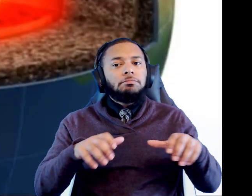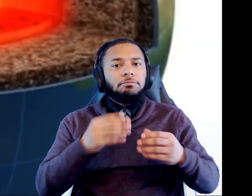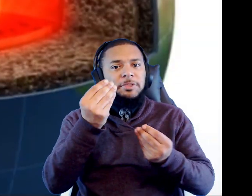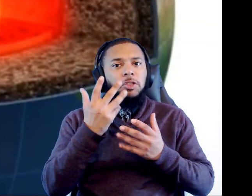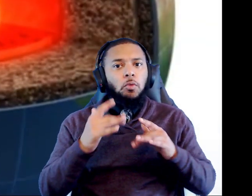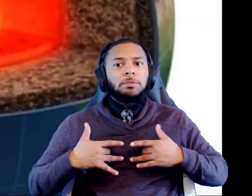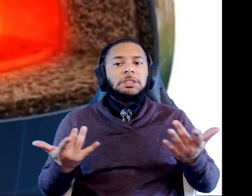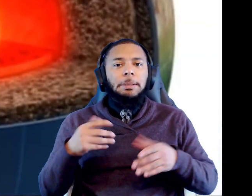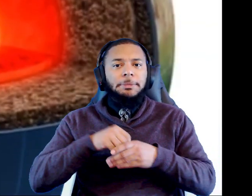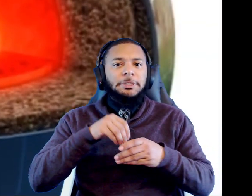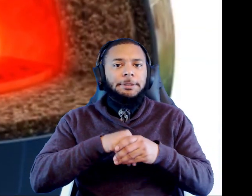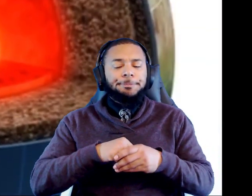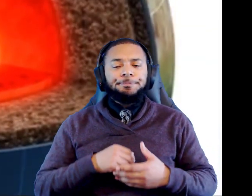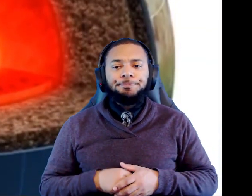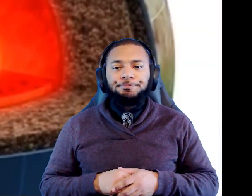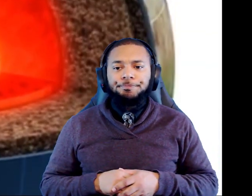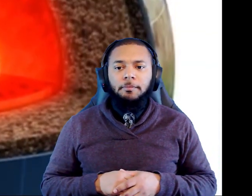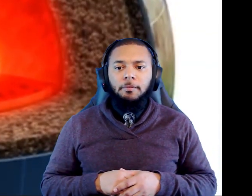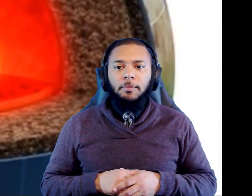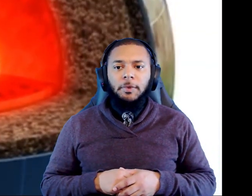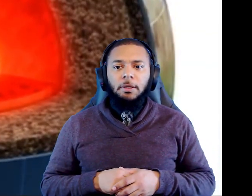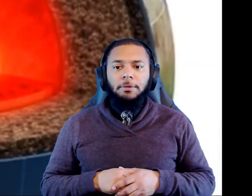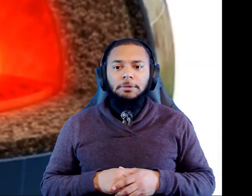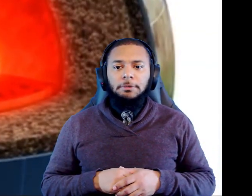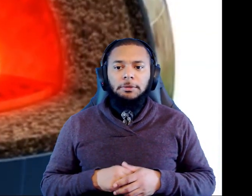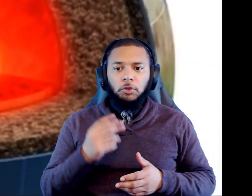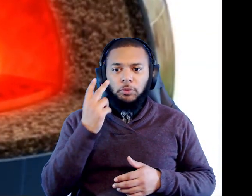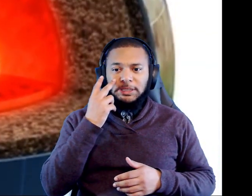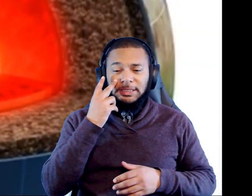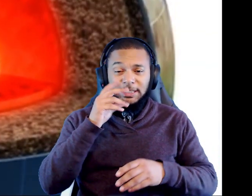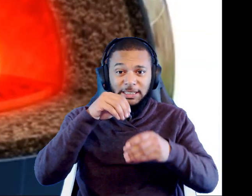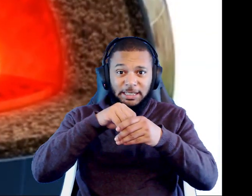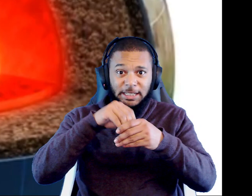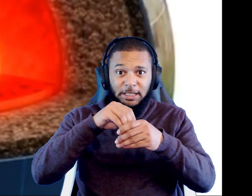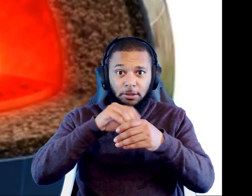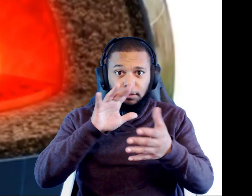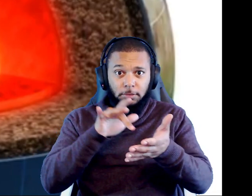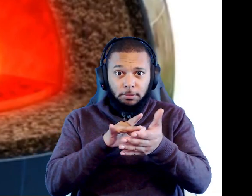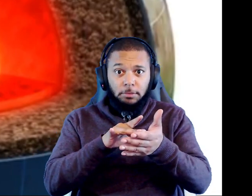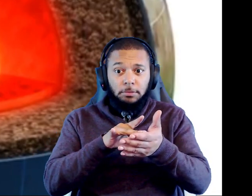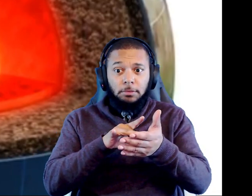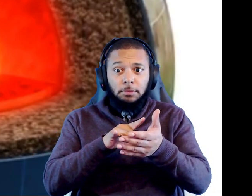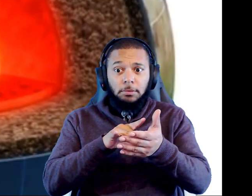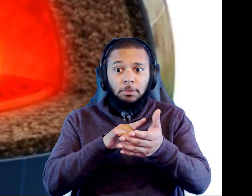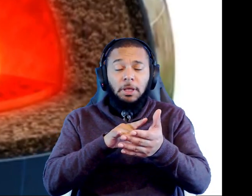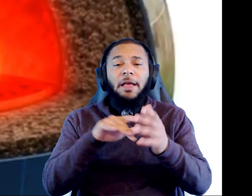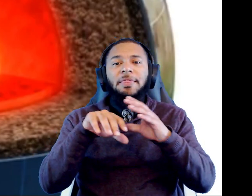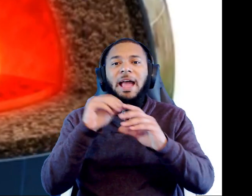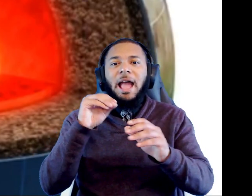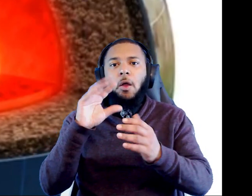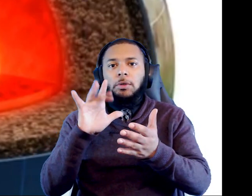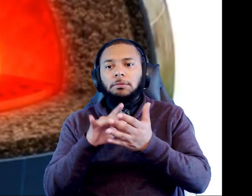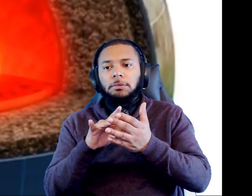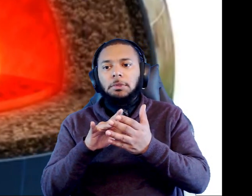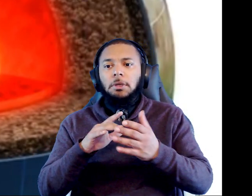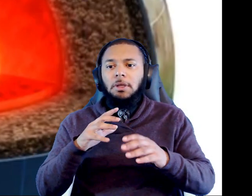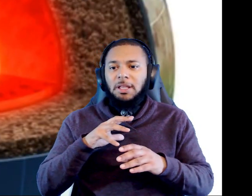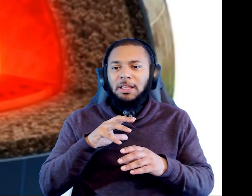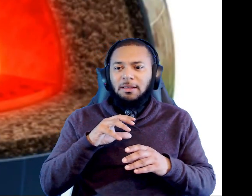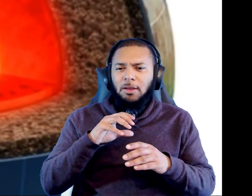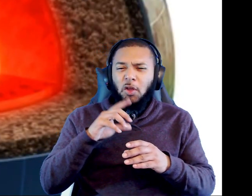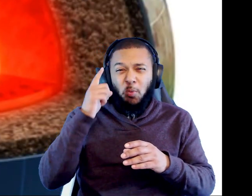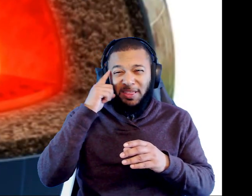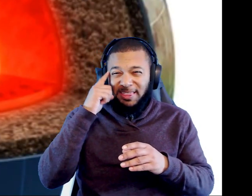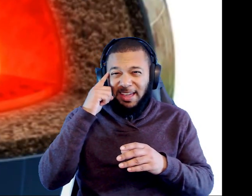Earth. If we look closer at the Earth and look at the inner core than the outer core, we think the inner core is a solid